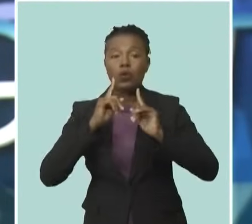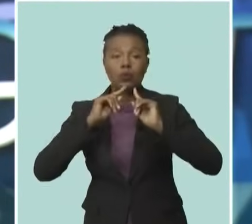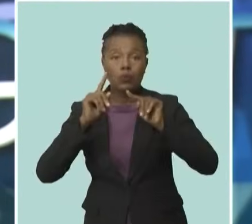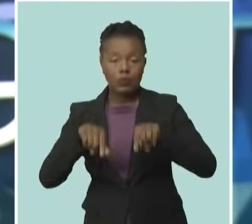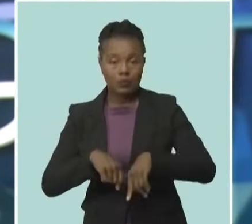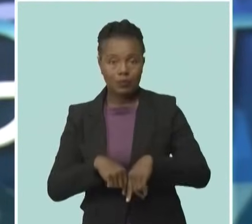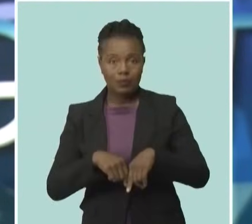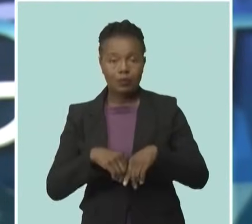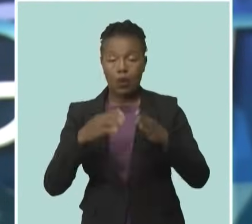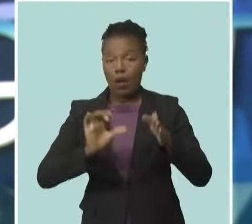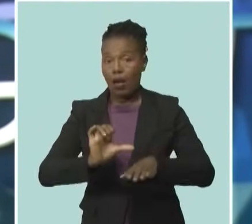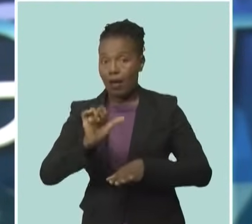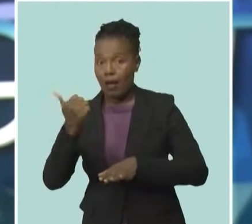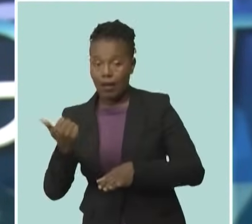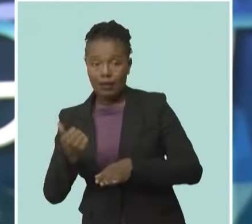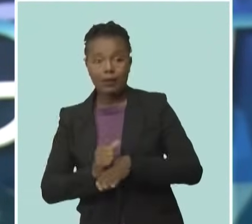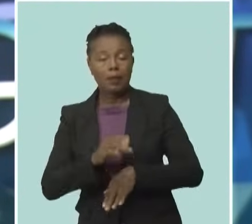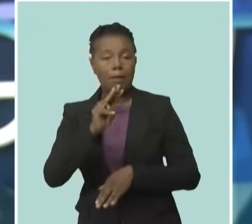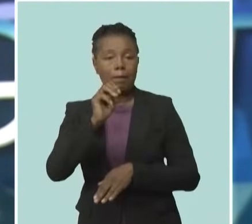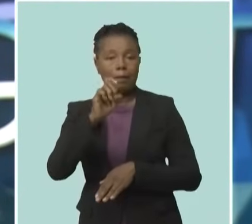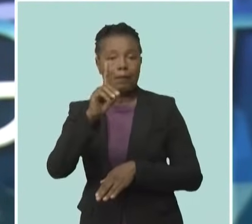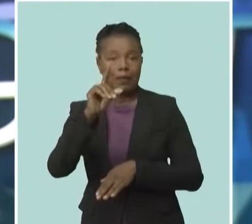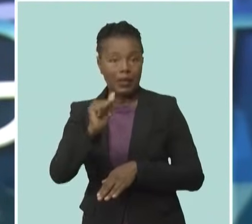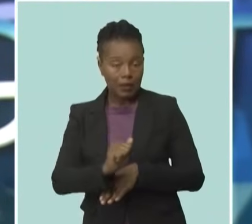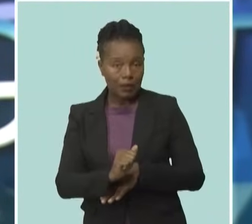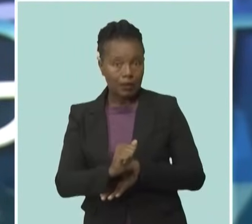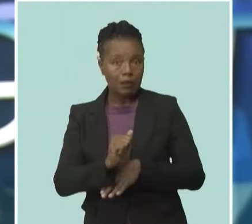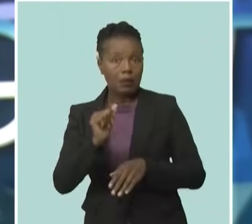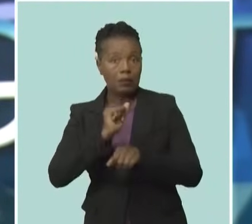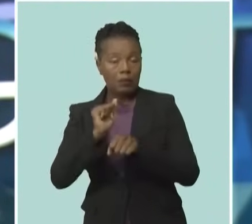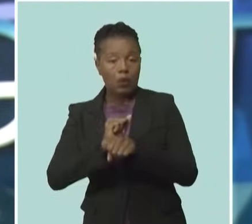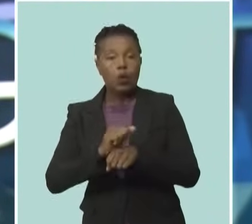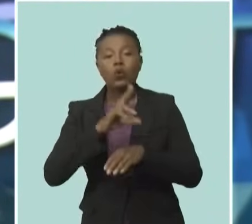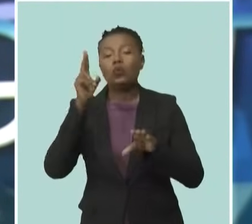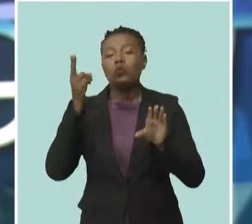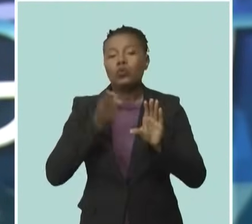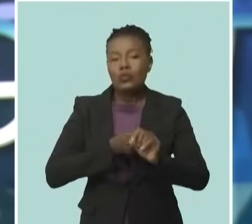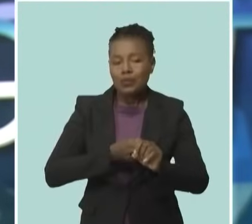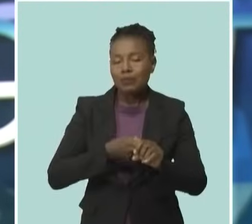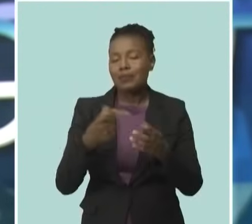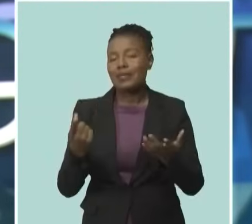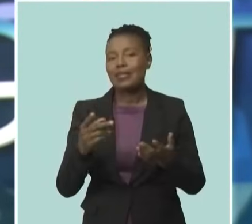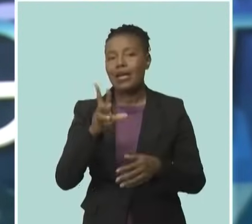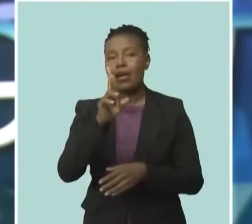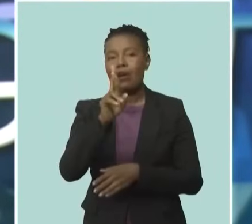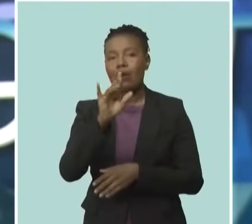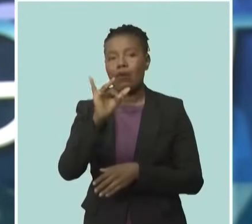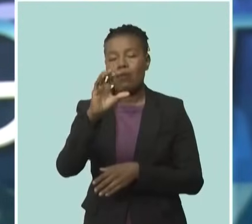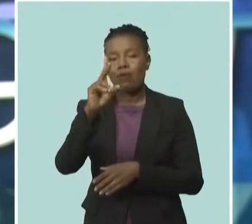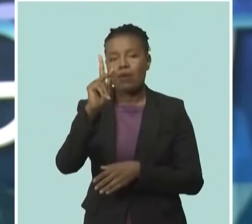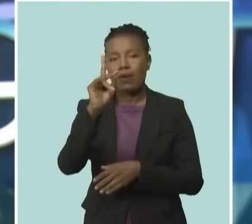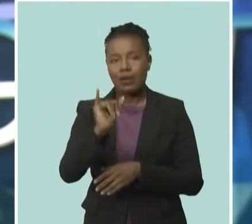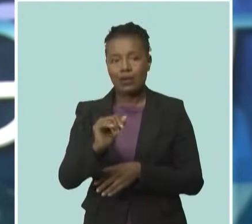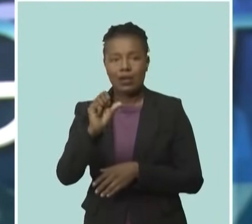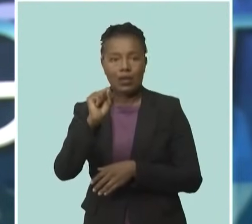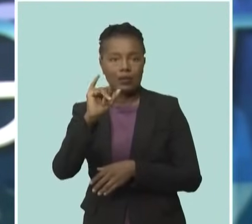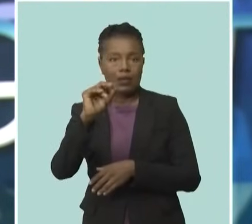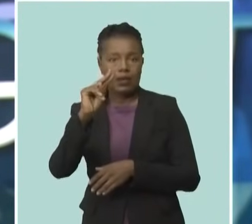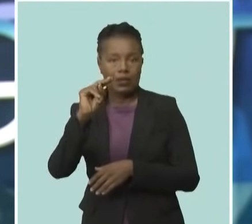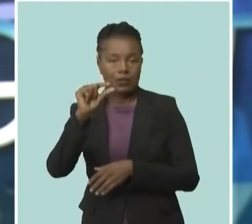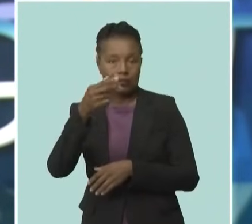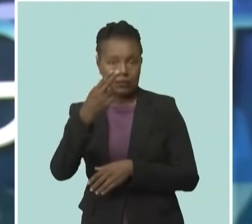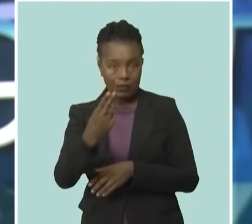family and friends of lifelong advocate for press freedom and regional unity Ricky Singh to reflect on his outstanding